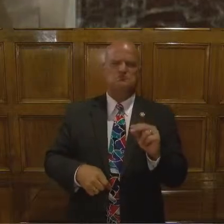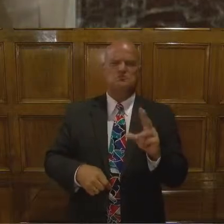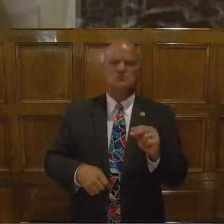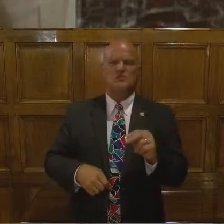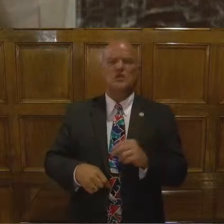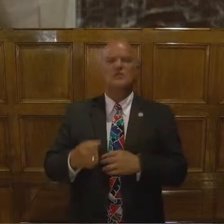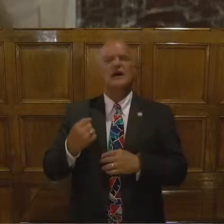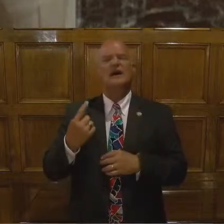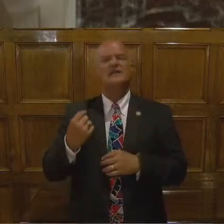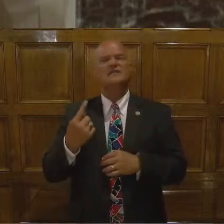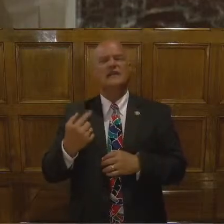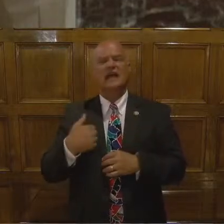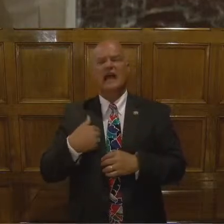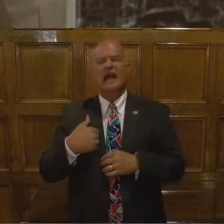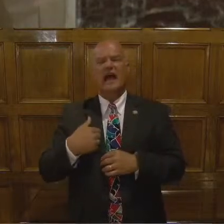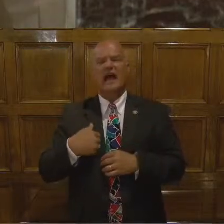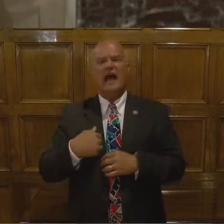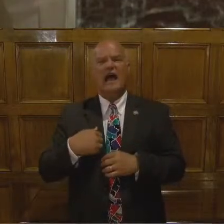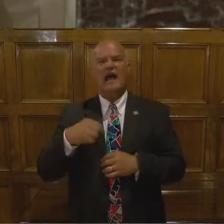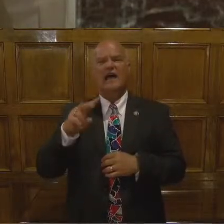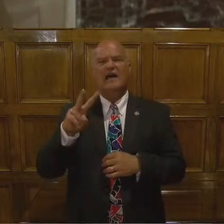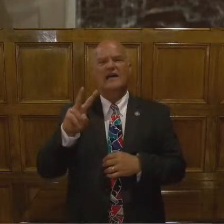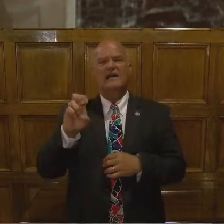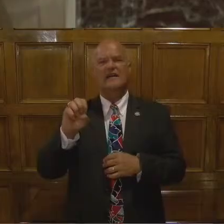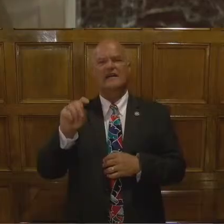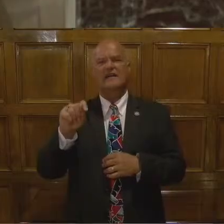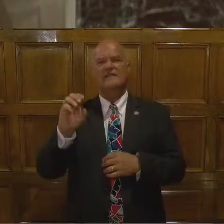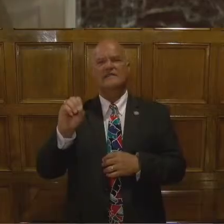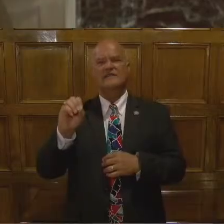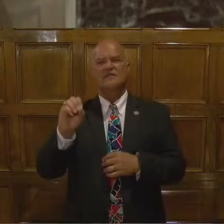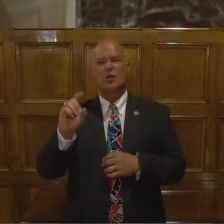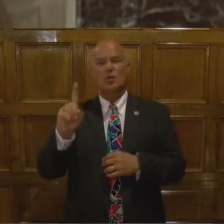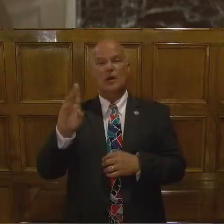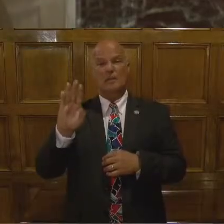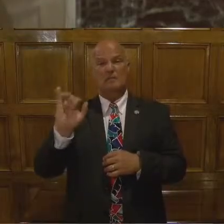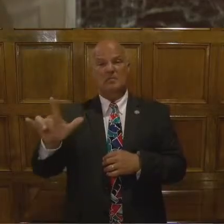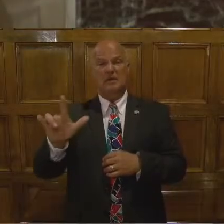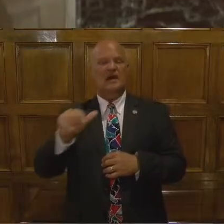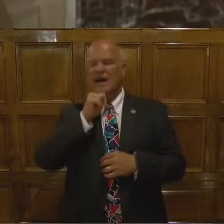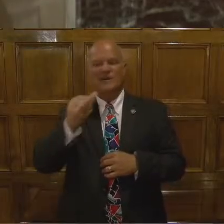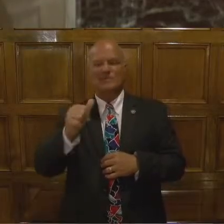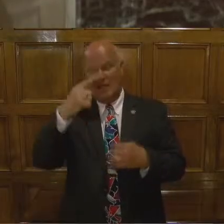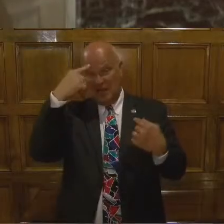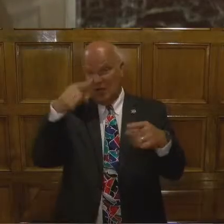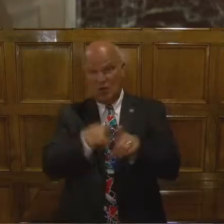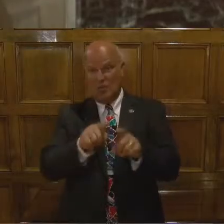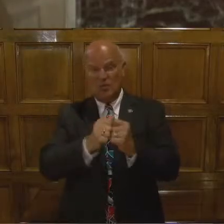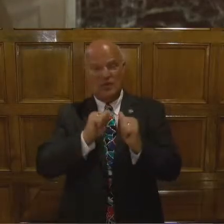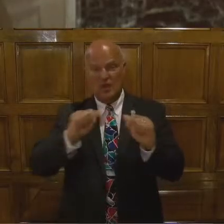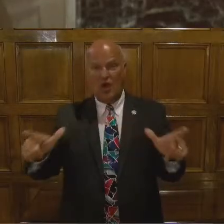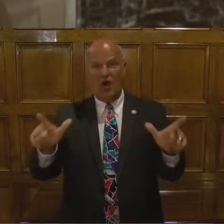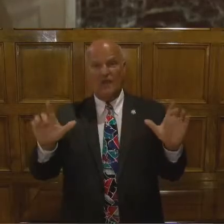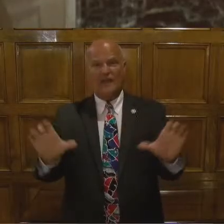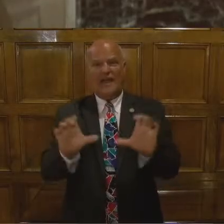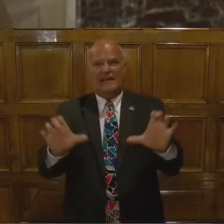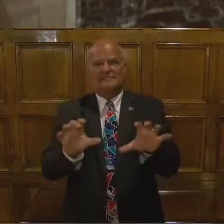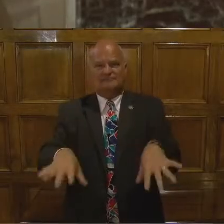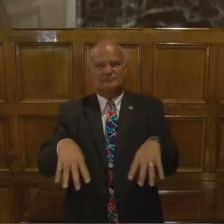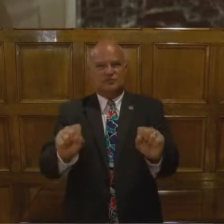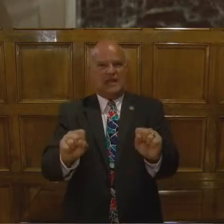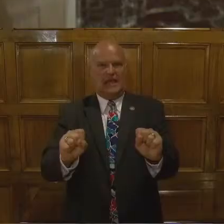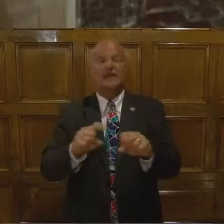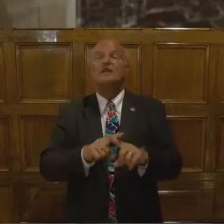you got to understand, I vetoed one of the bills, so it's not that I'm in an agreement with all the actions that were